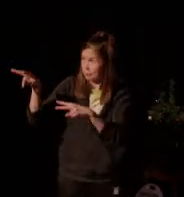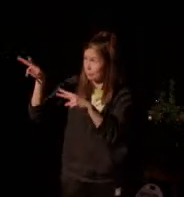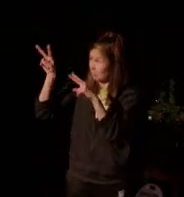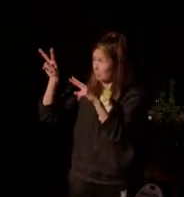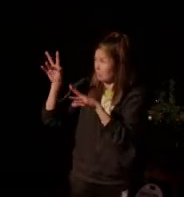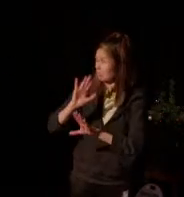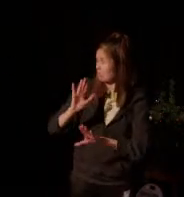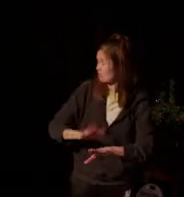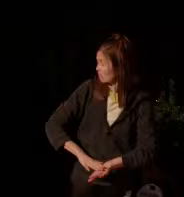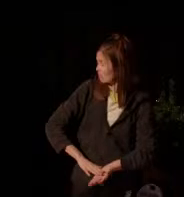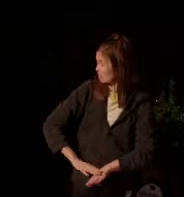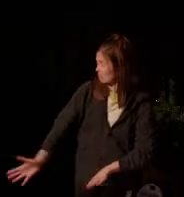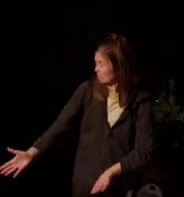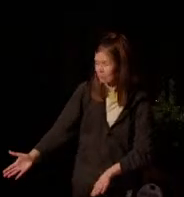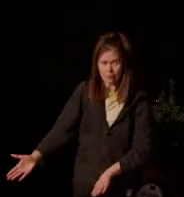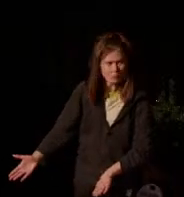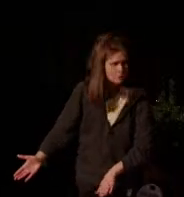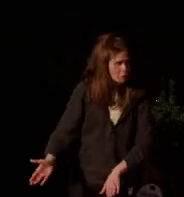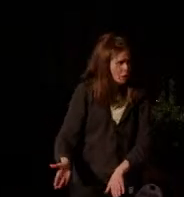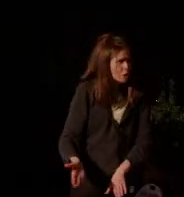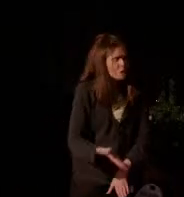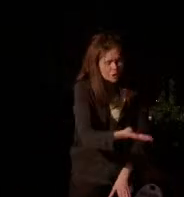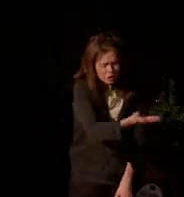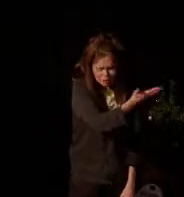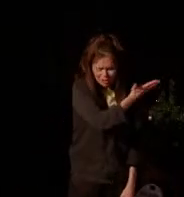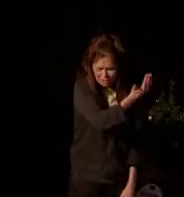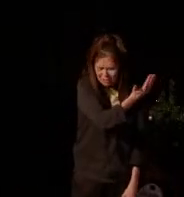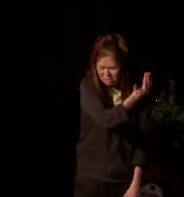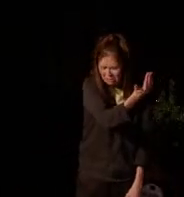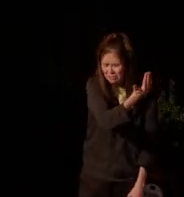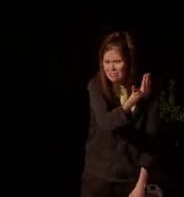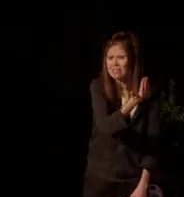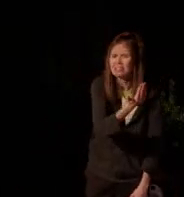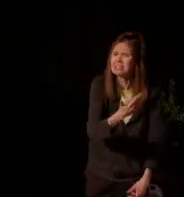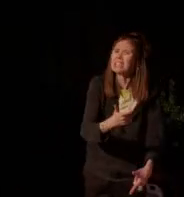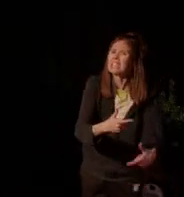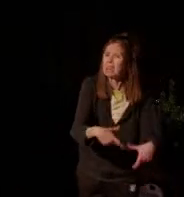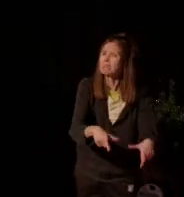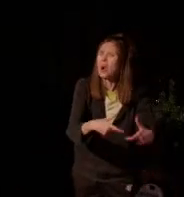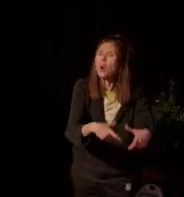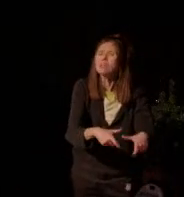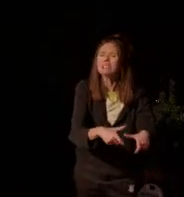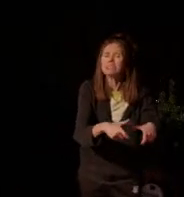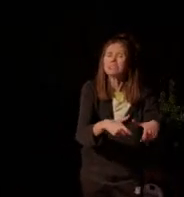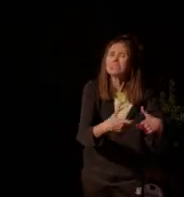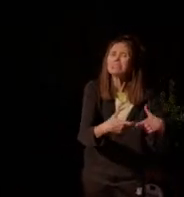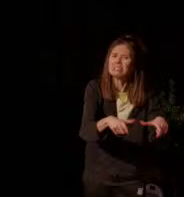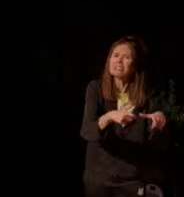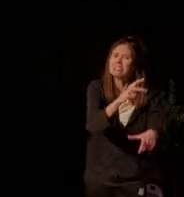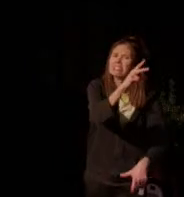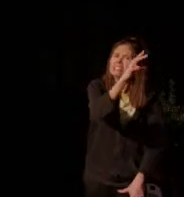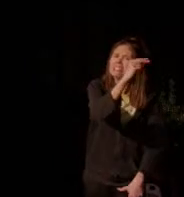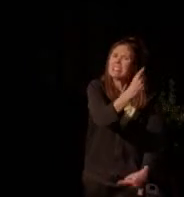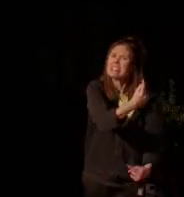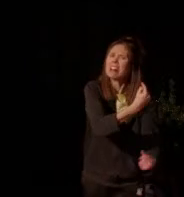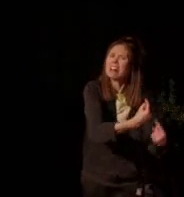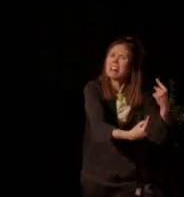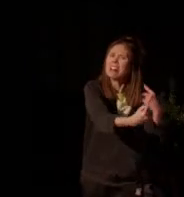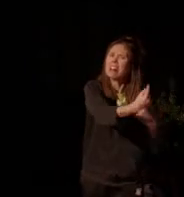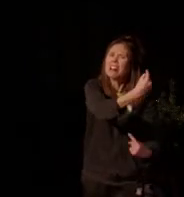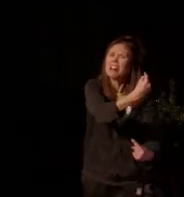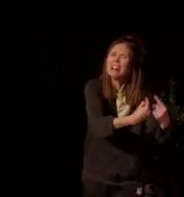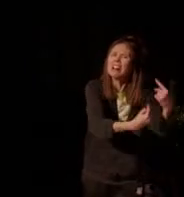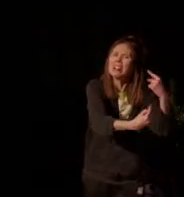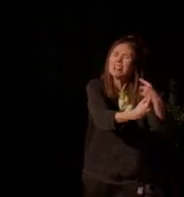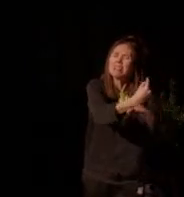Go on. Go on. We cannot talk too much. I do deserve